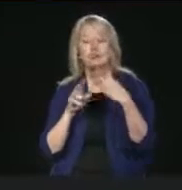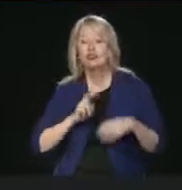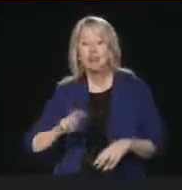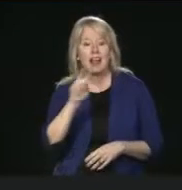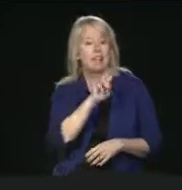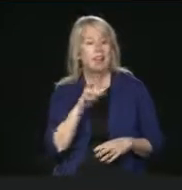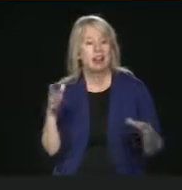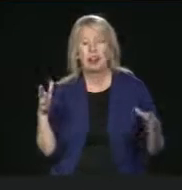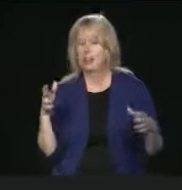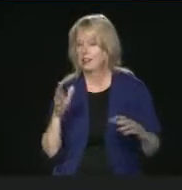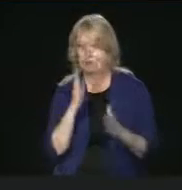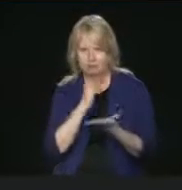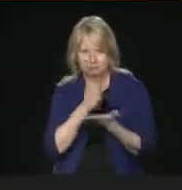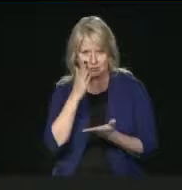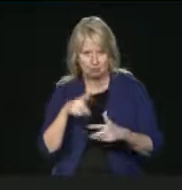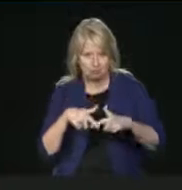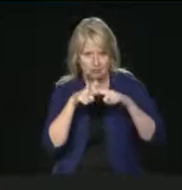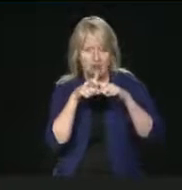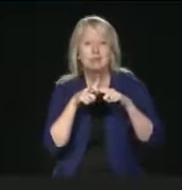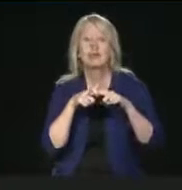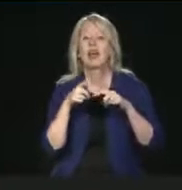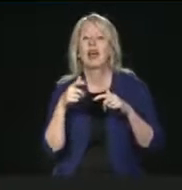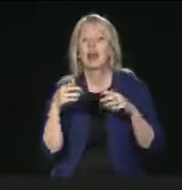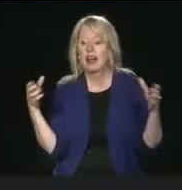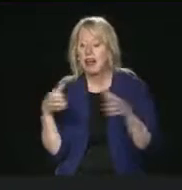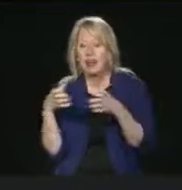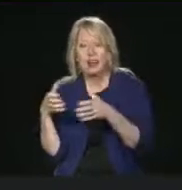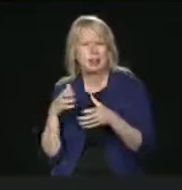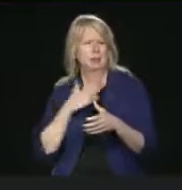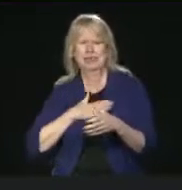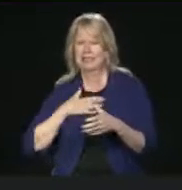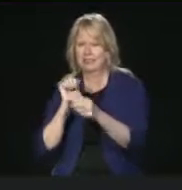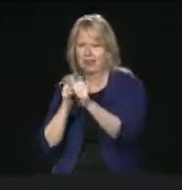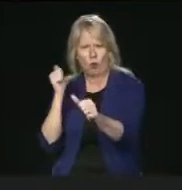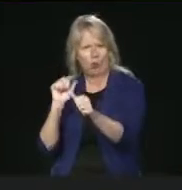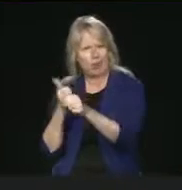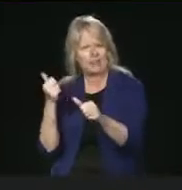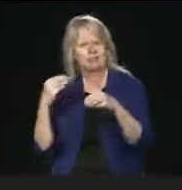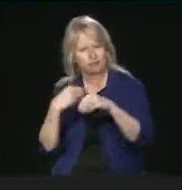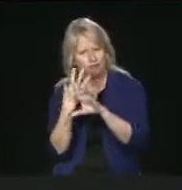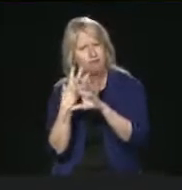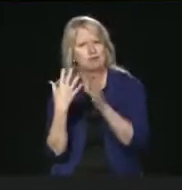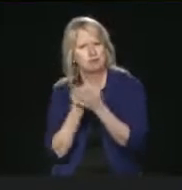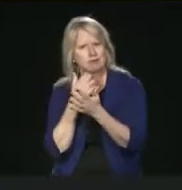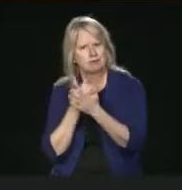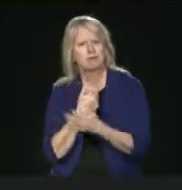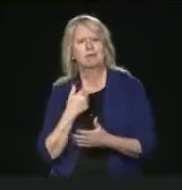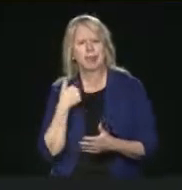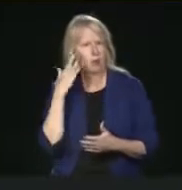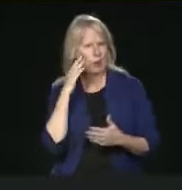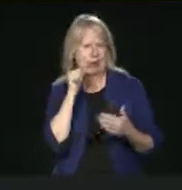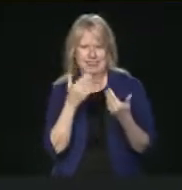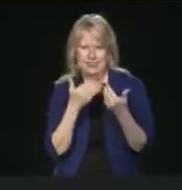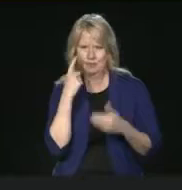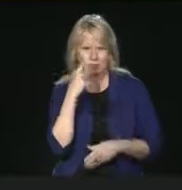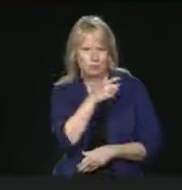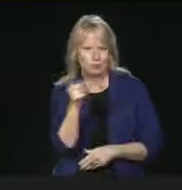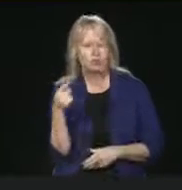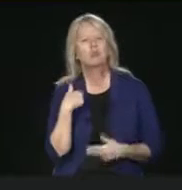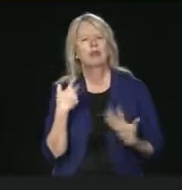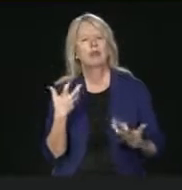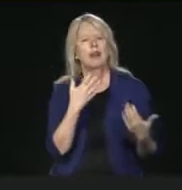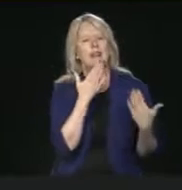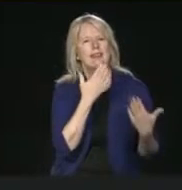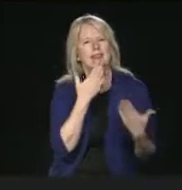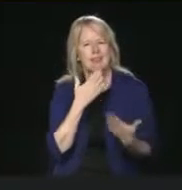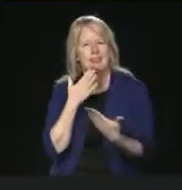know that it isn't always easy to do that, so I want to begin by saying thank you to all of those following the instructions. In order to